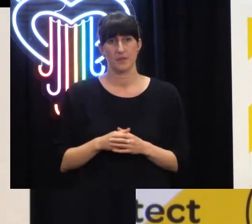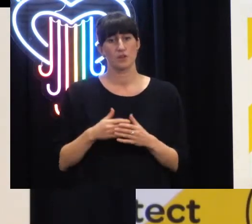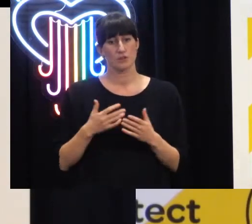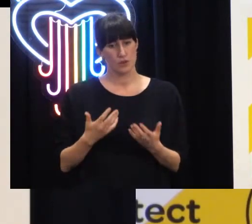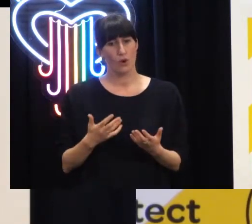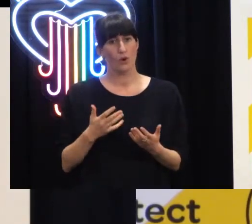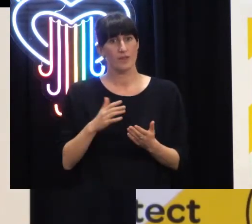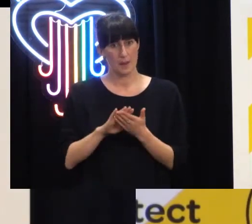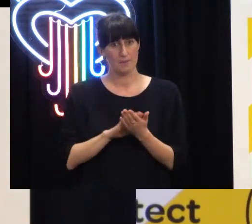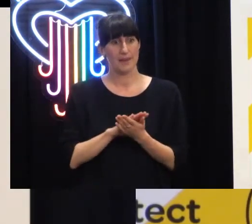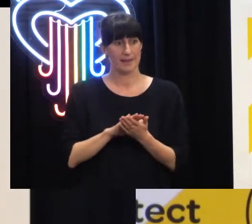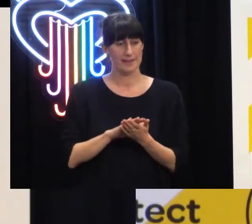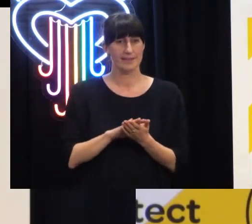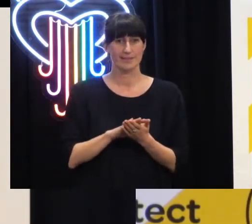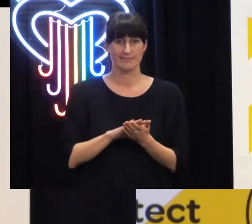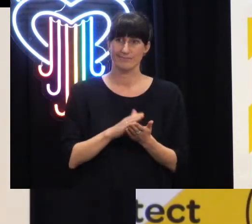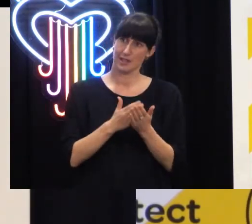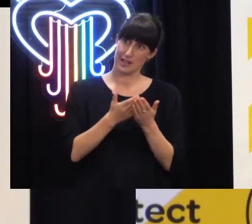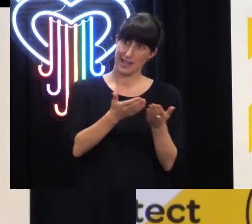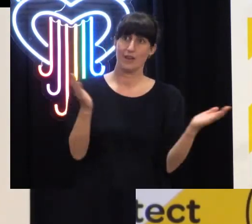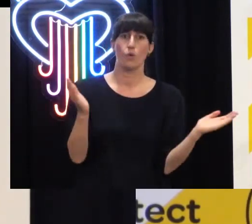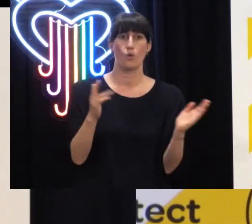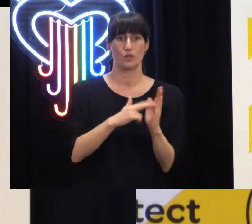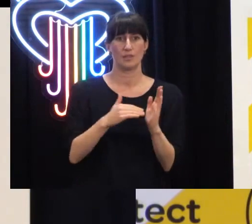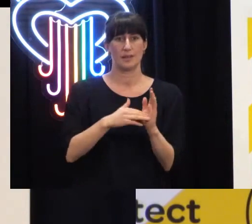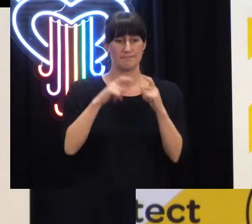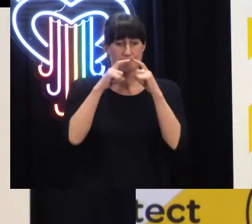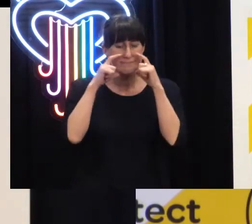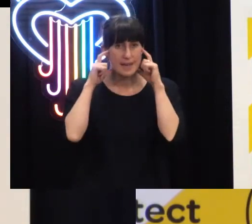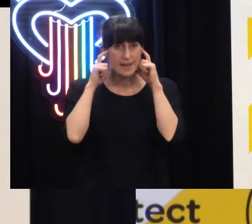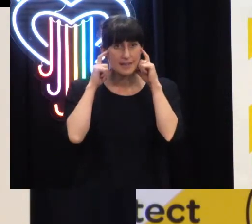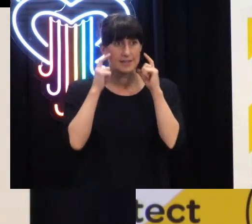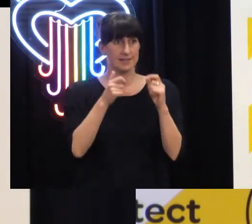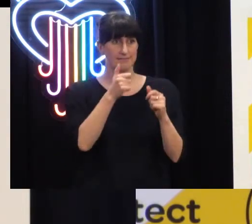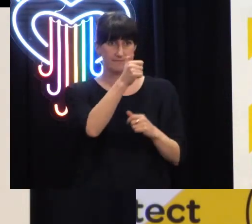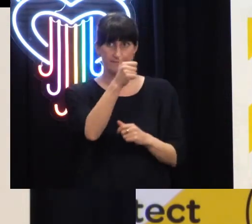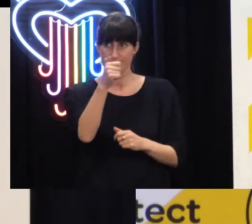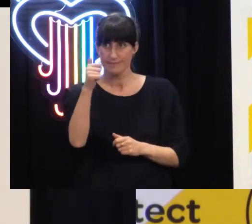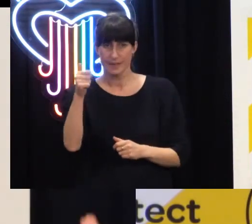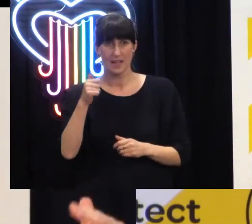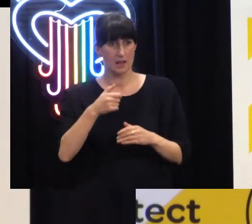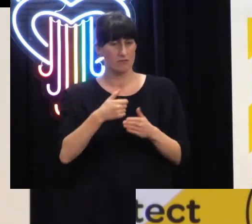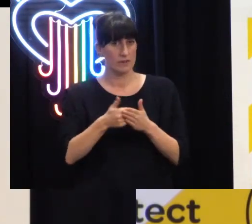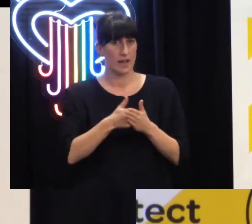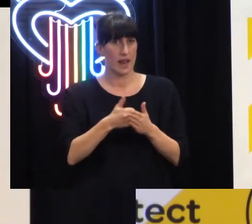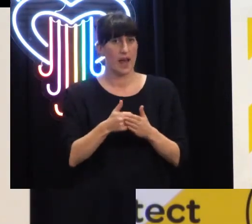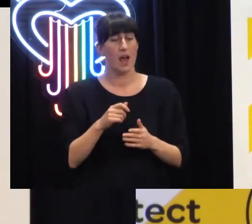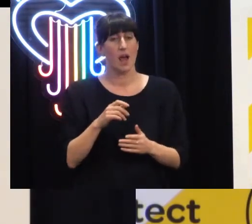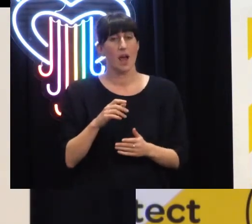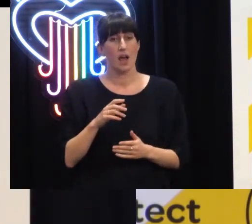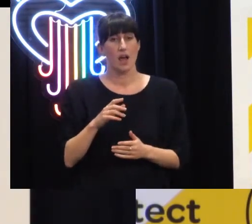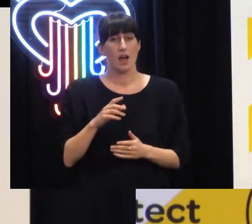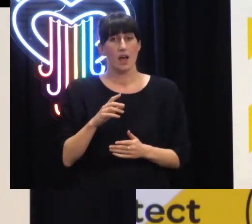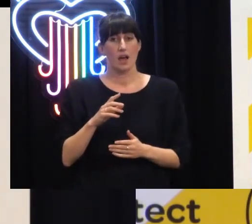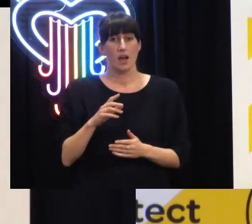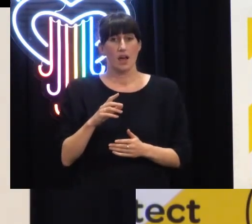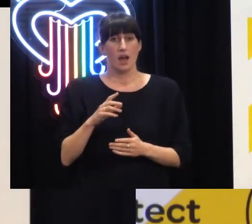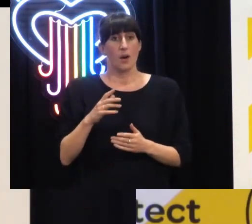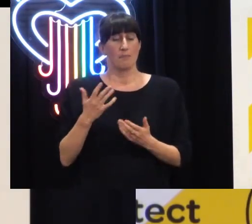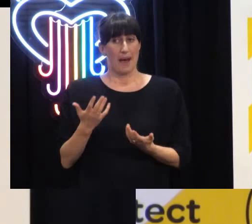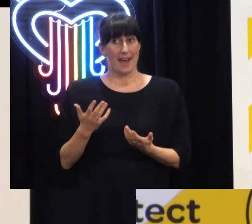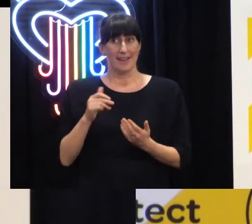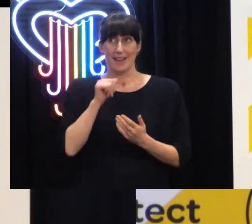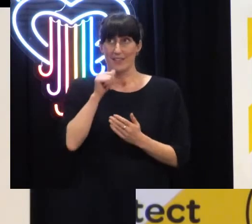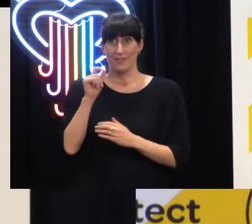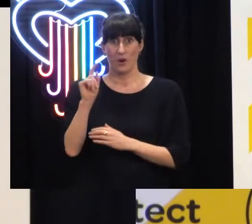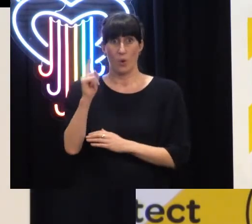mask wearing and the scanning. That's best achieved with alert level 2 settings. Although if Auckland's moving down, we feel more comfortable making